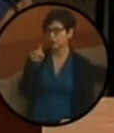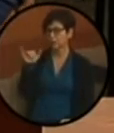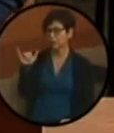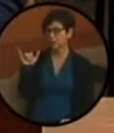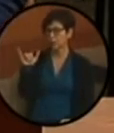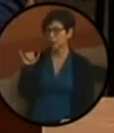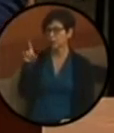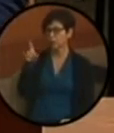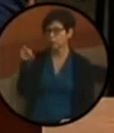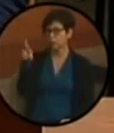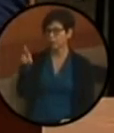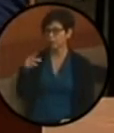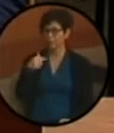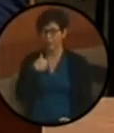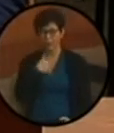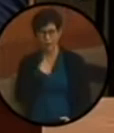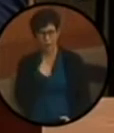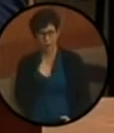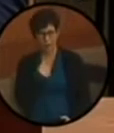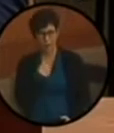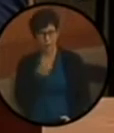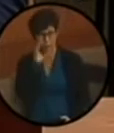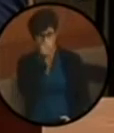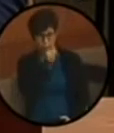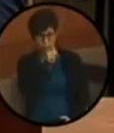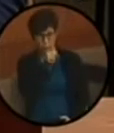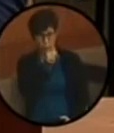are designated for